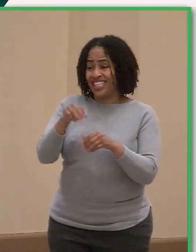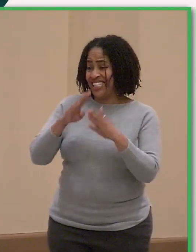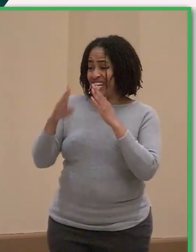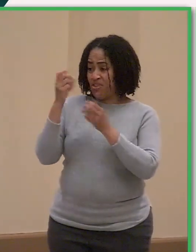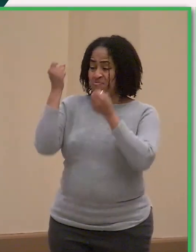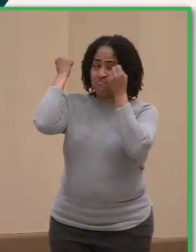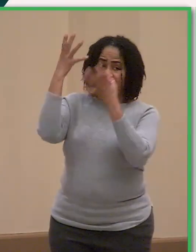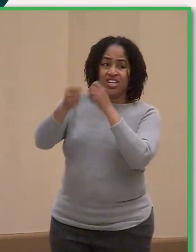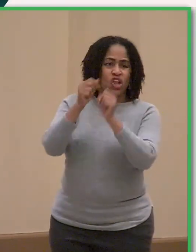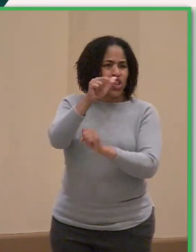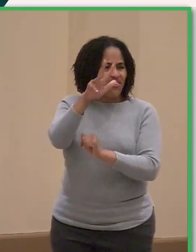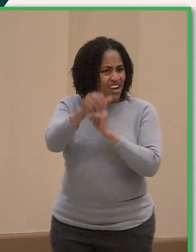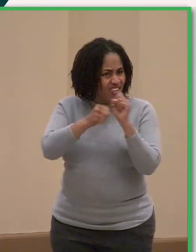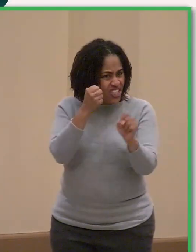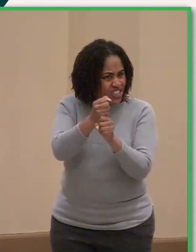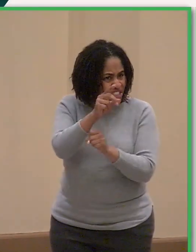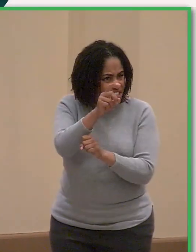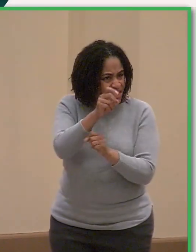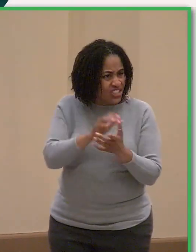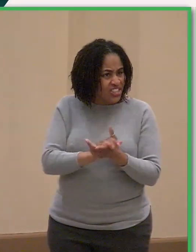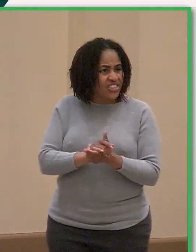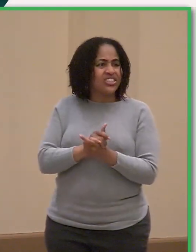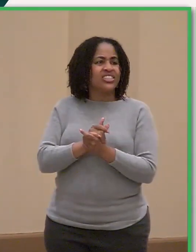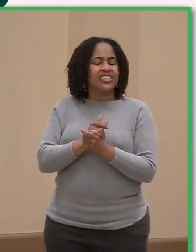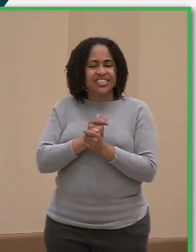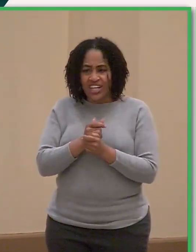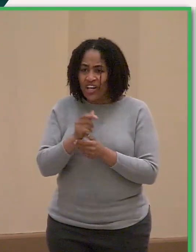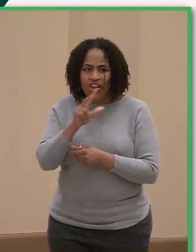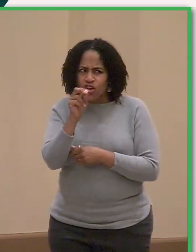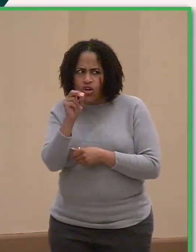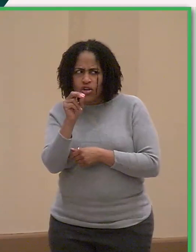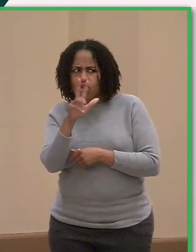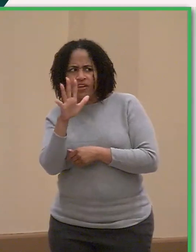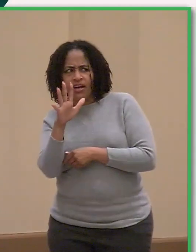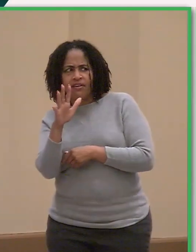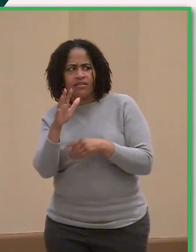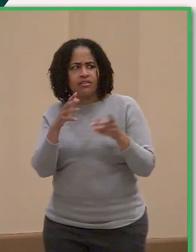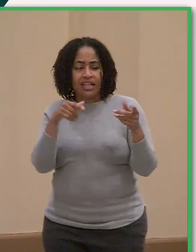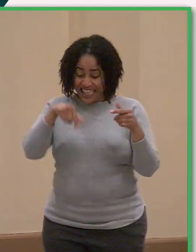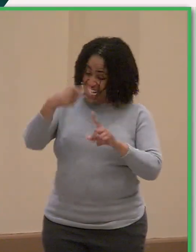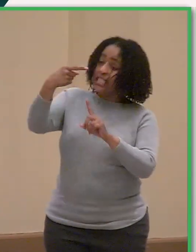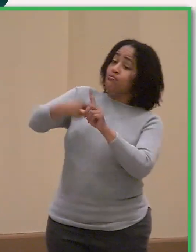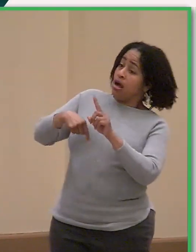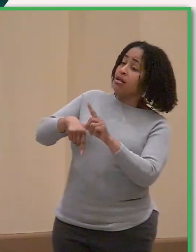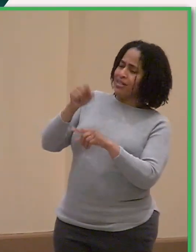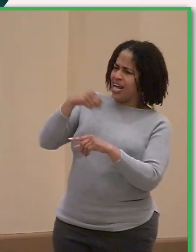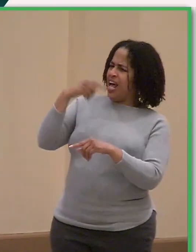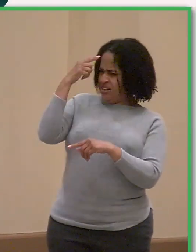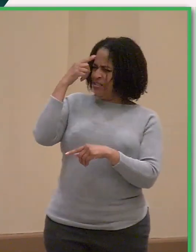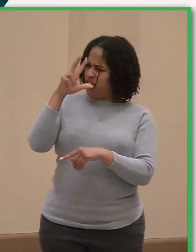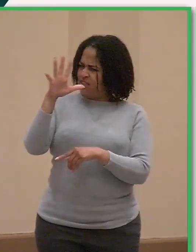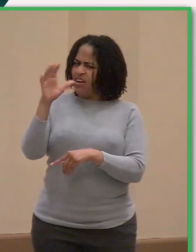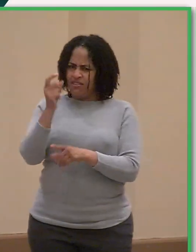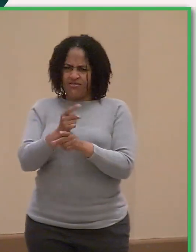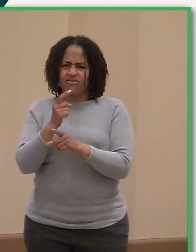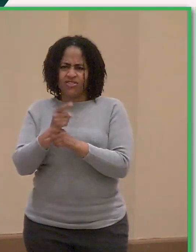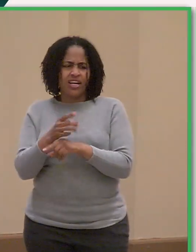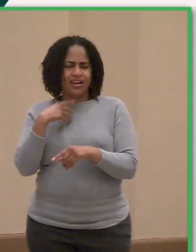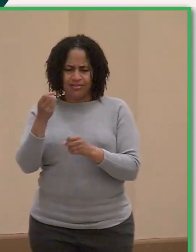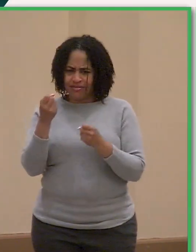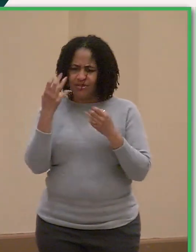number of years, 35 years. 35, I was about to say, I knew it was 35, right? I've been with you a number of those